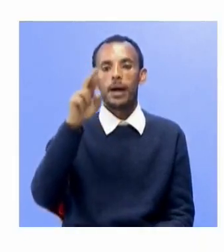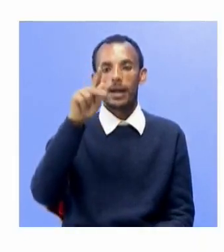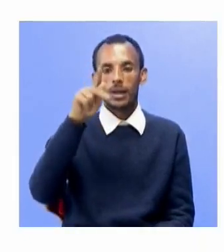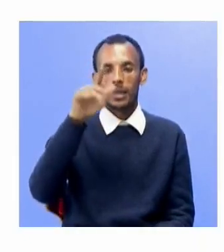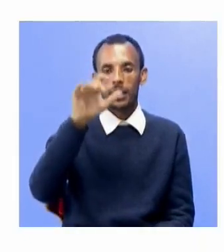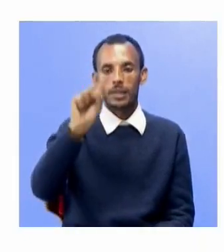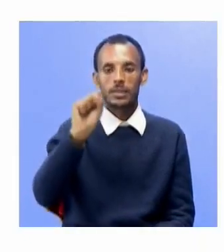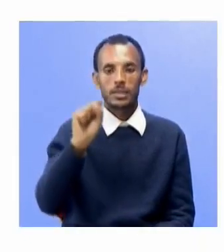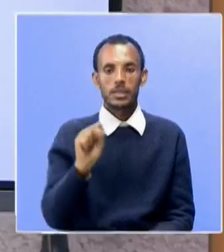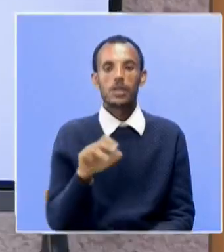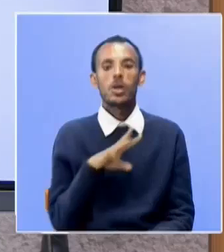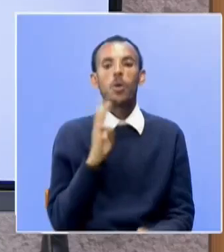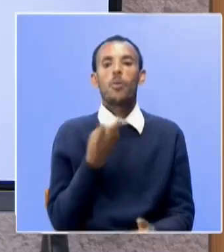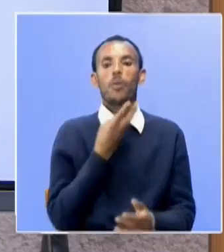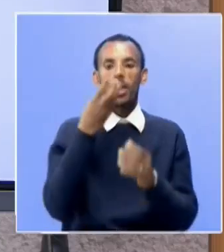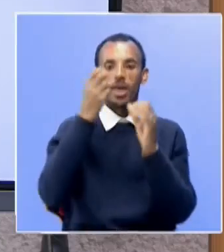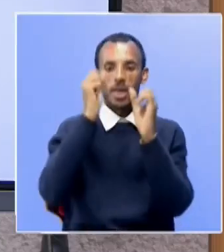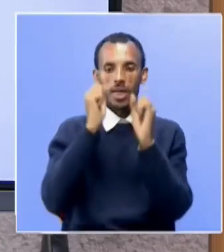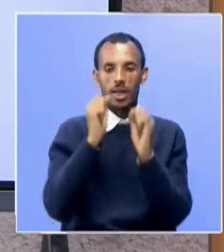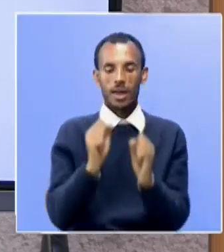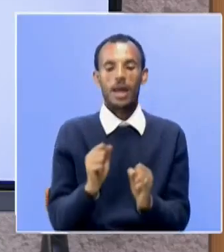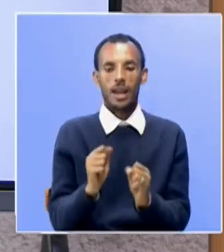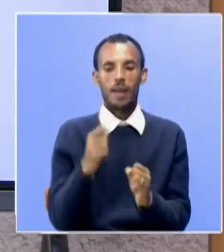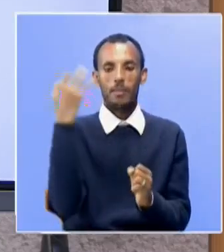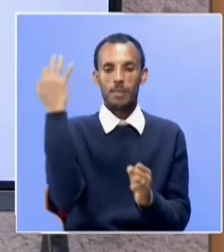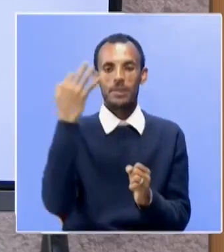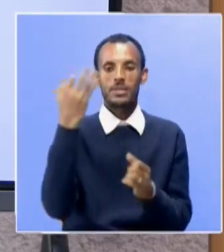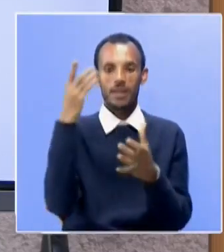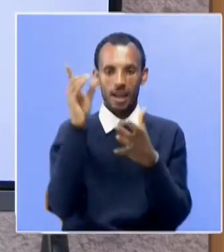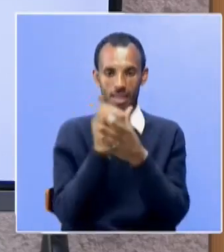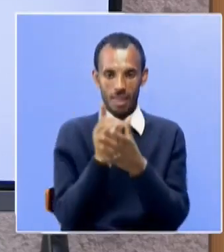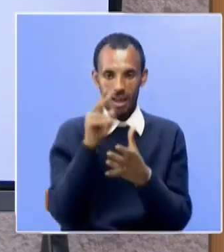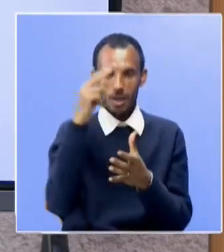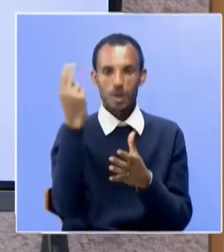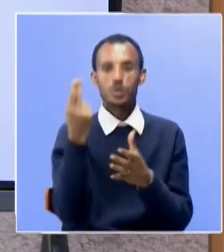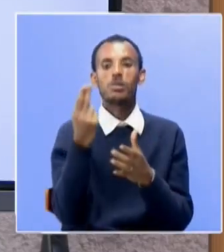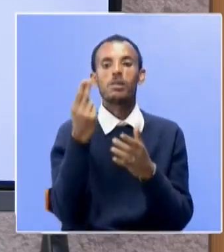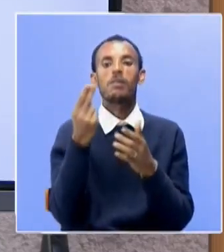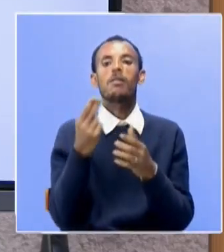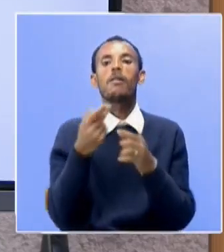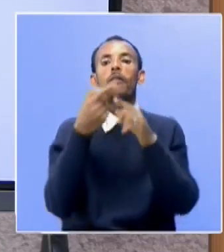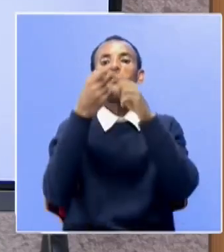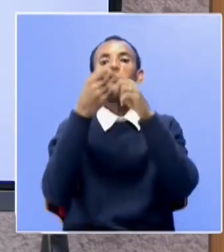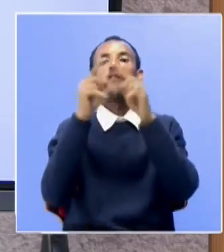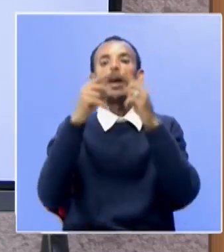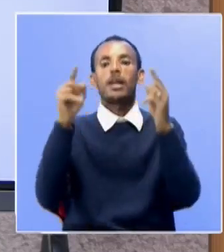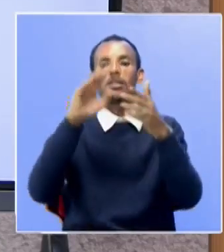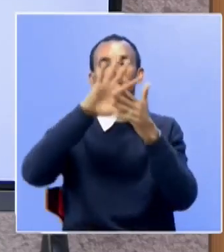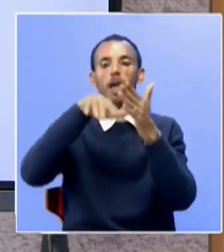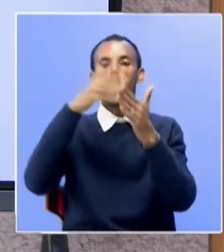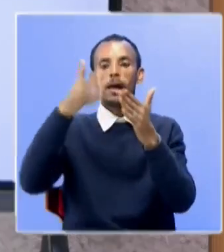and we can present data using various graphs,